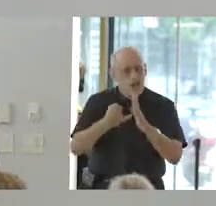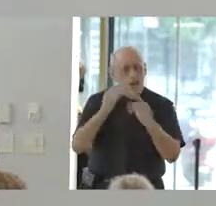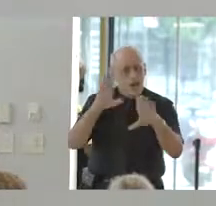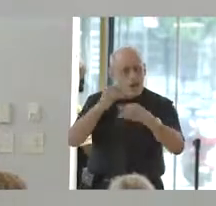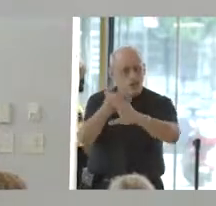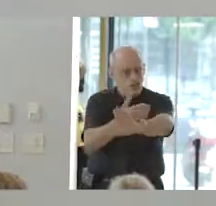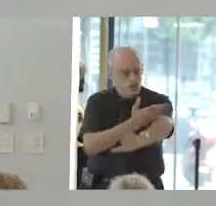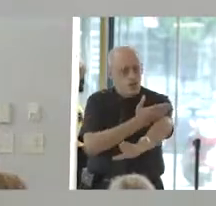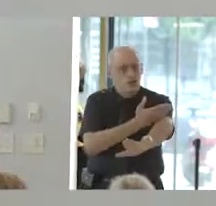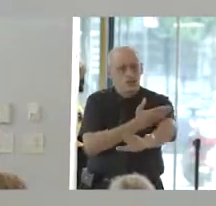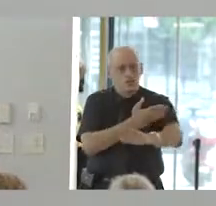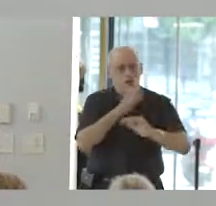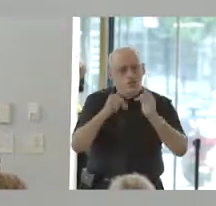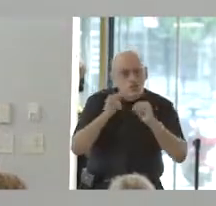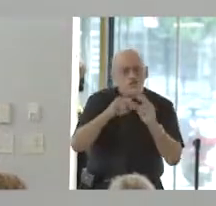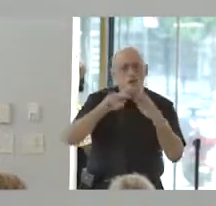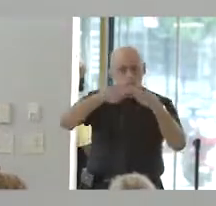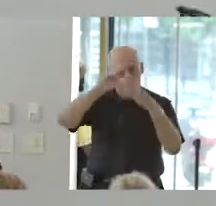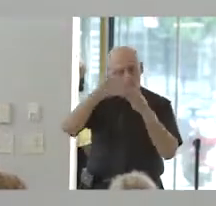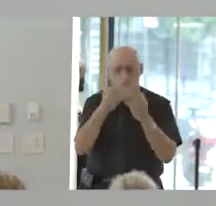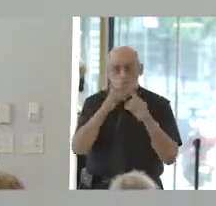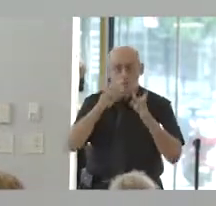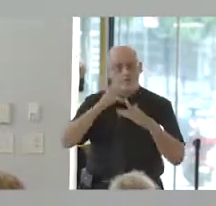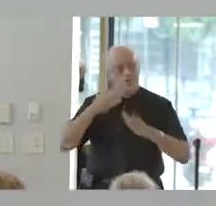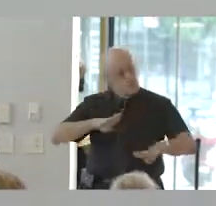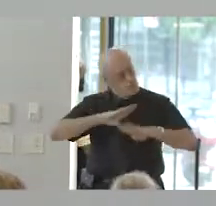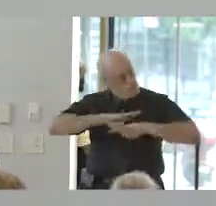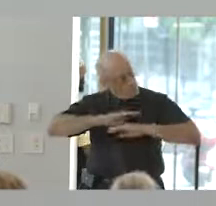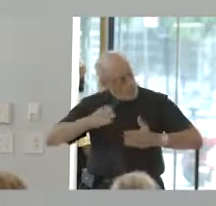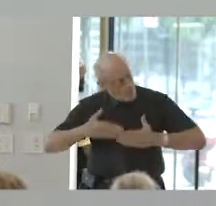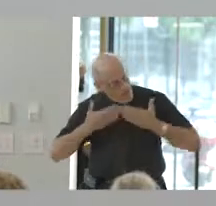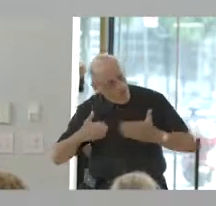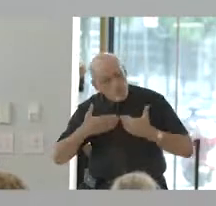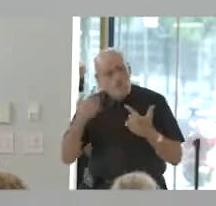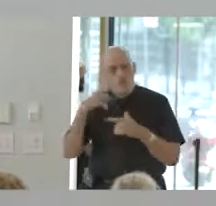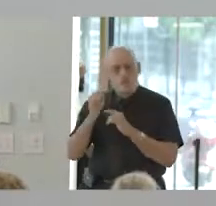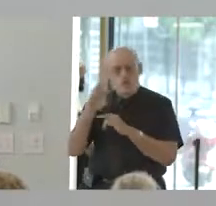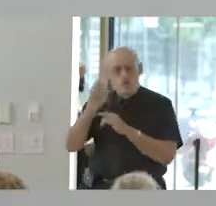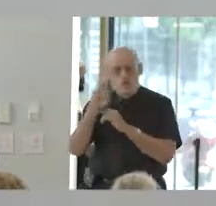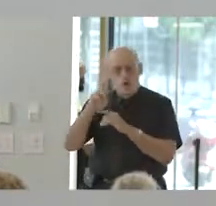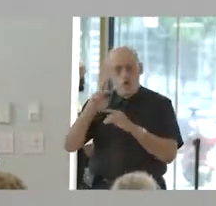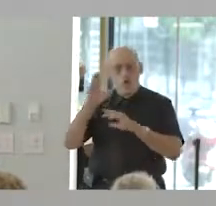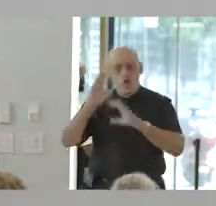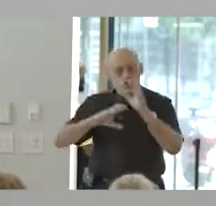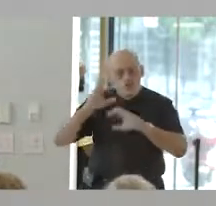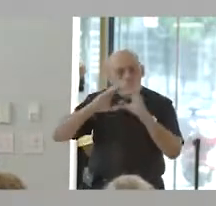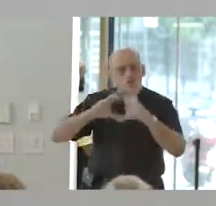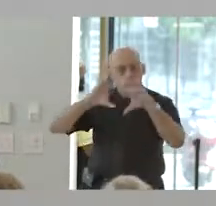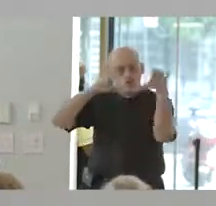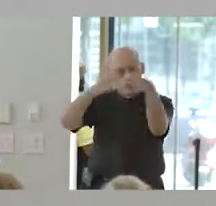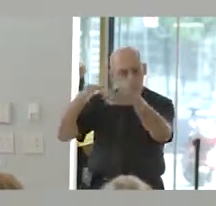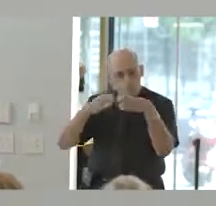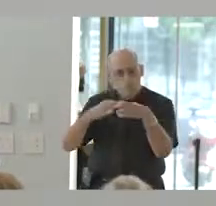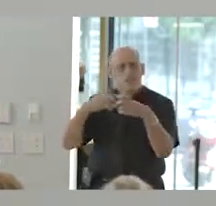project. And we are very, very happy to have Turner Construction, EE Crews,